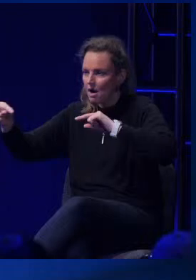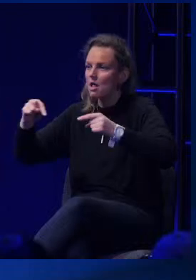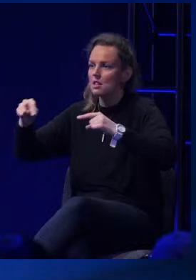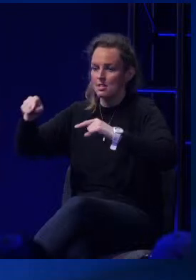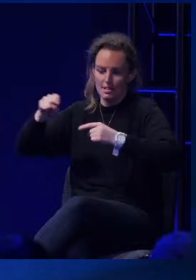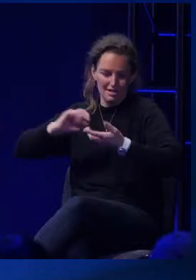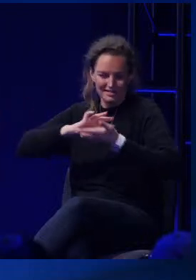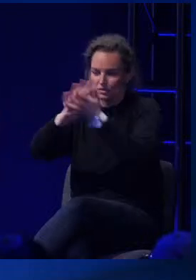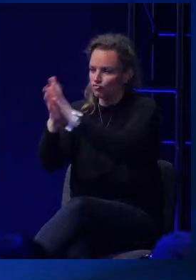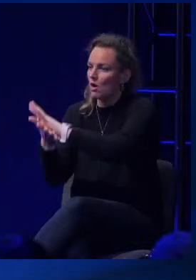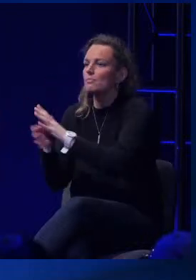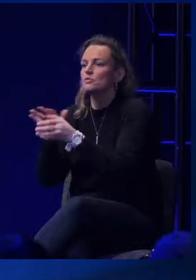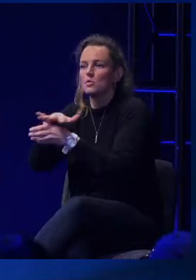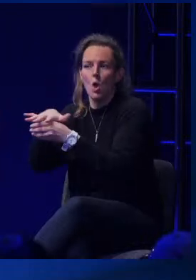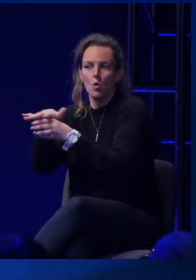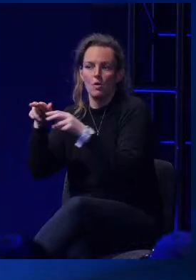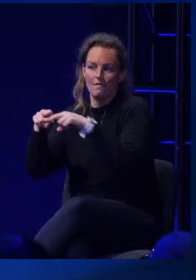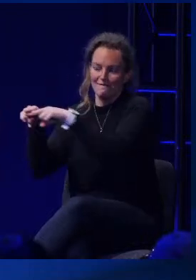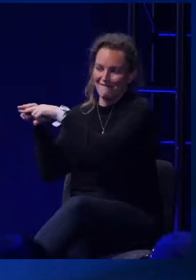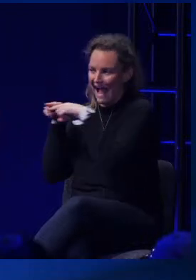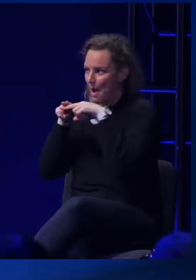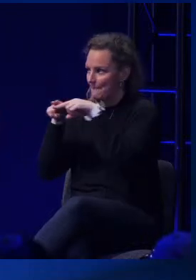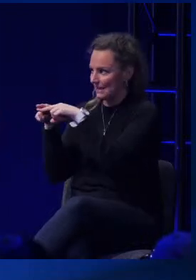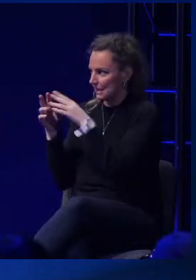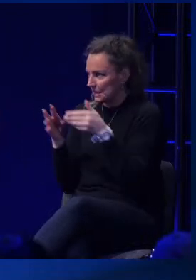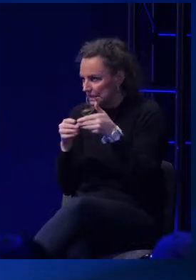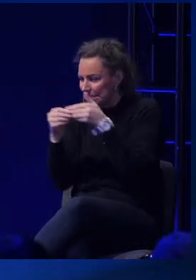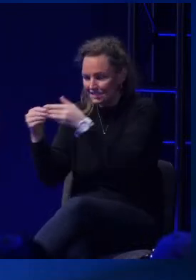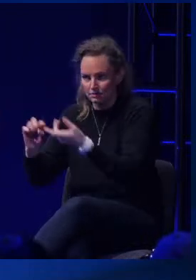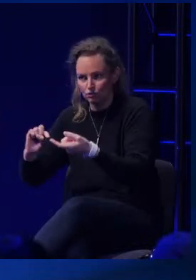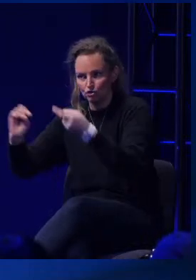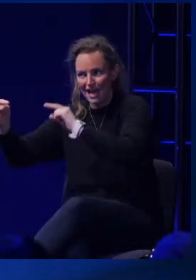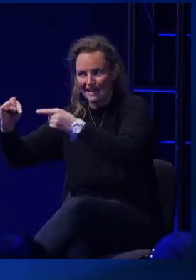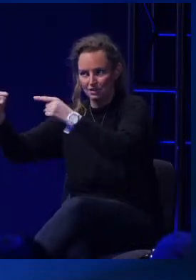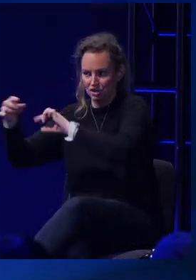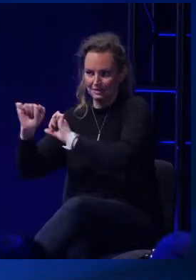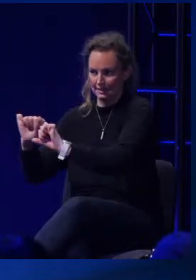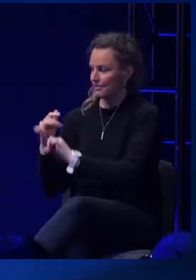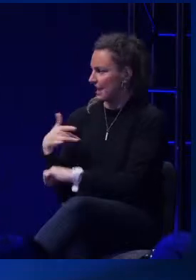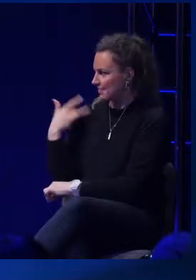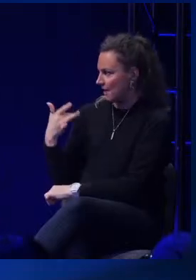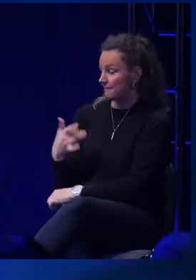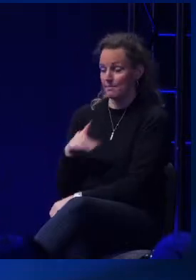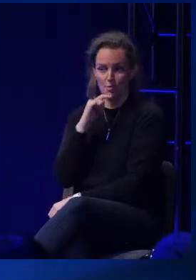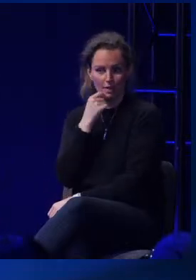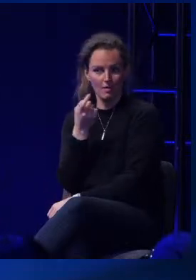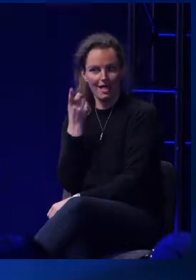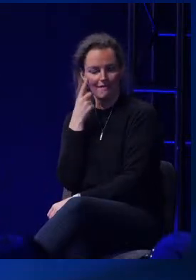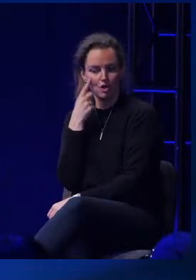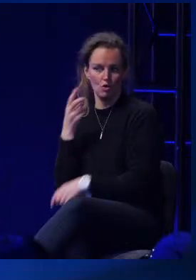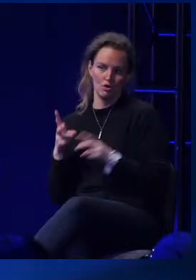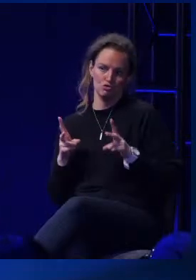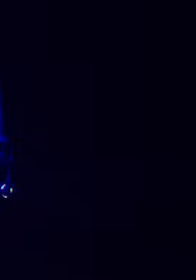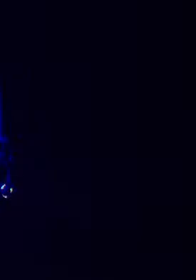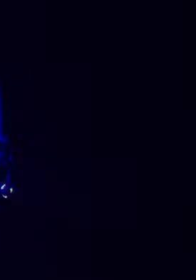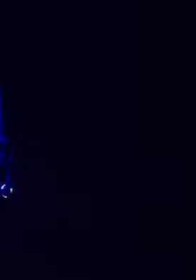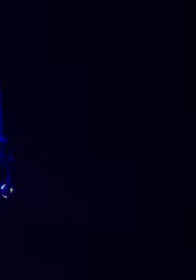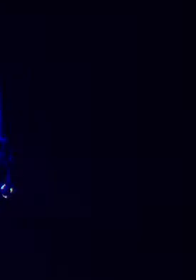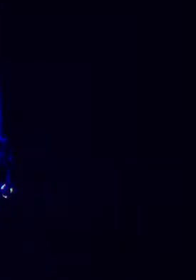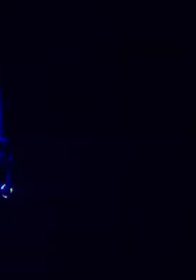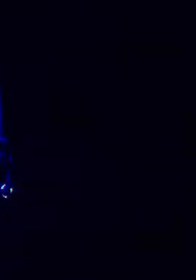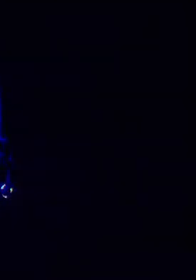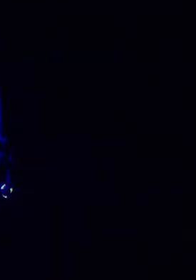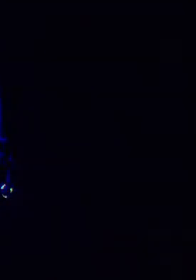local family, leading to some changes in their life, basically. But let's watch the trailer, it's easier.